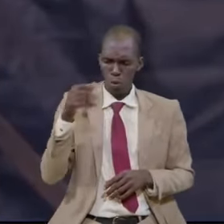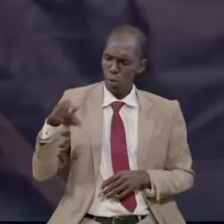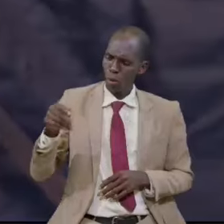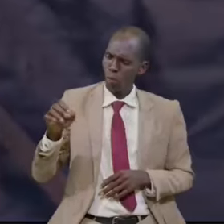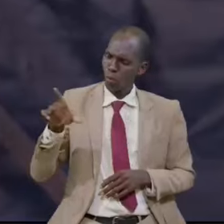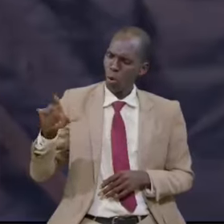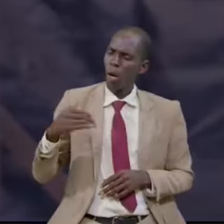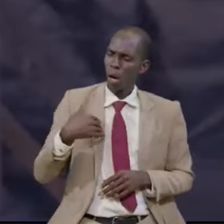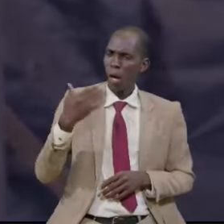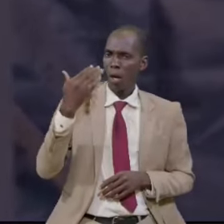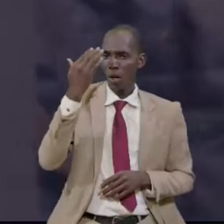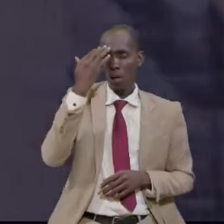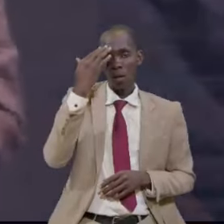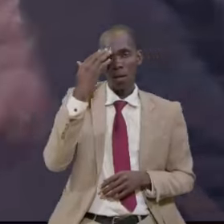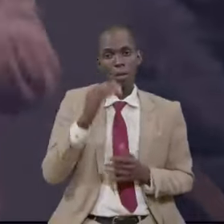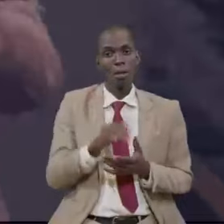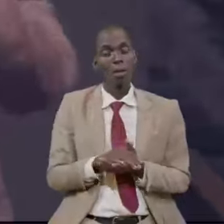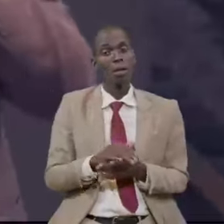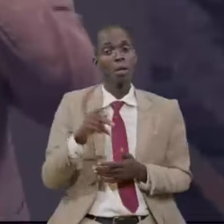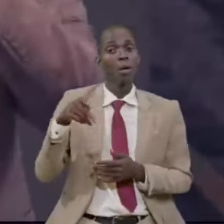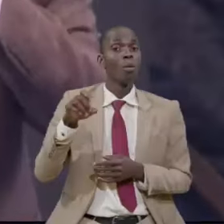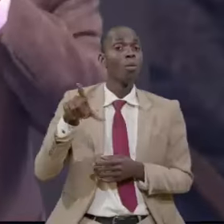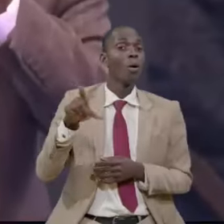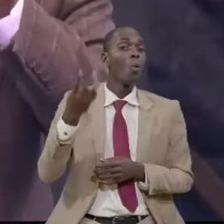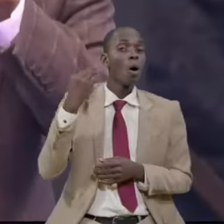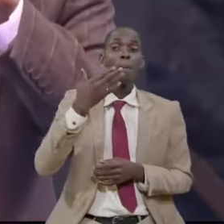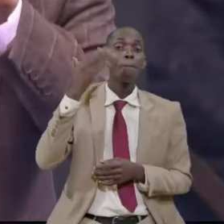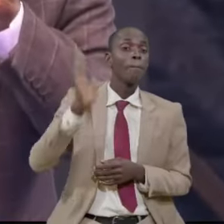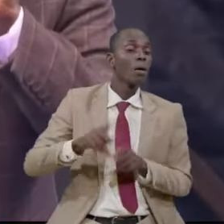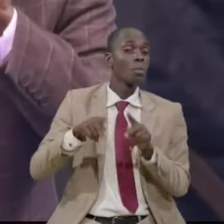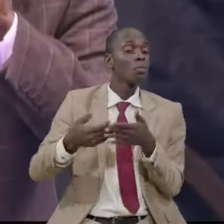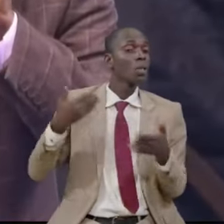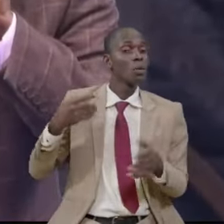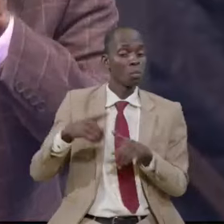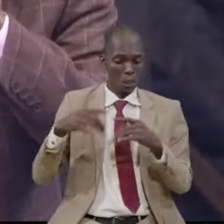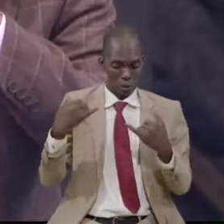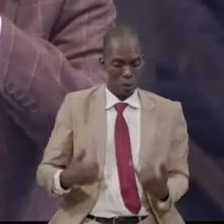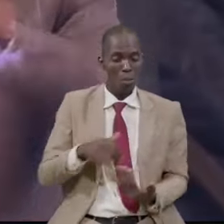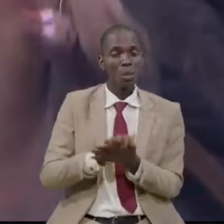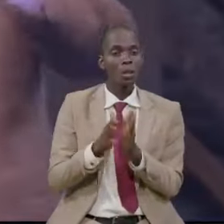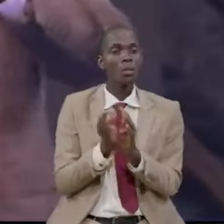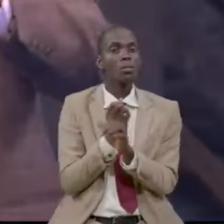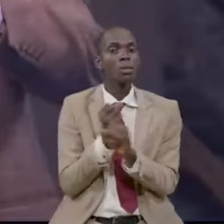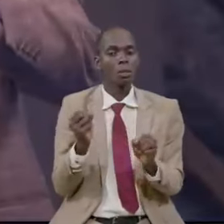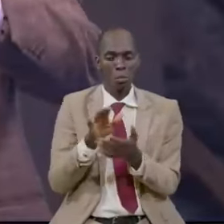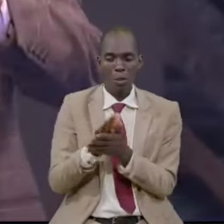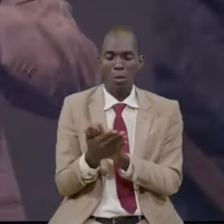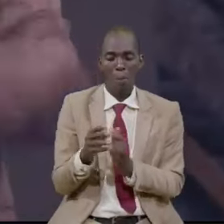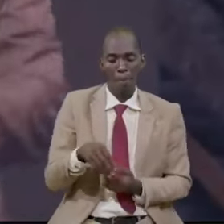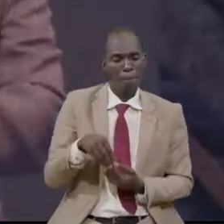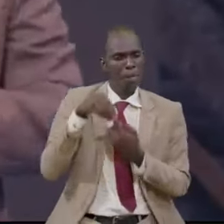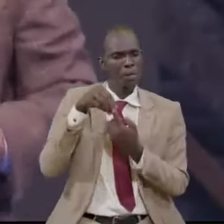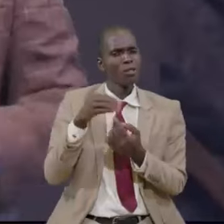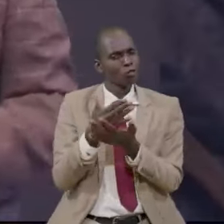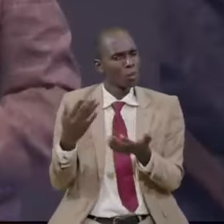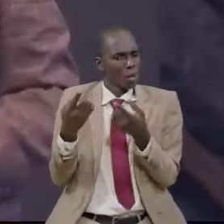Paul was a bad man before. Now born again. Peculiar. Something has happened. It will